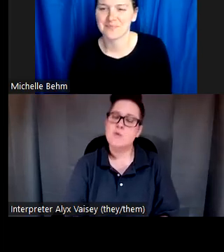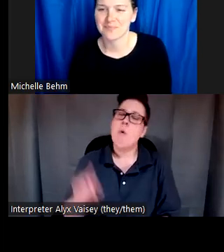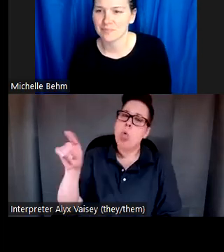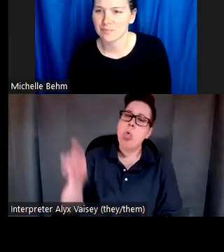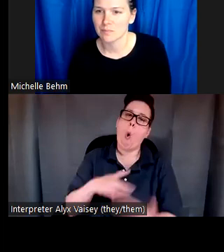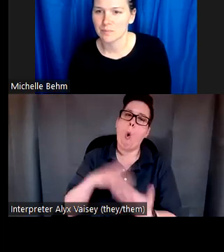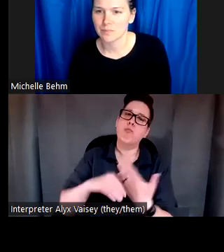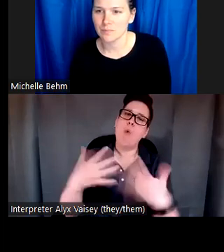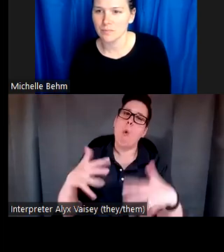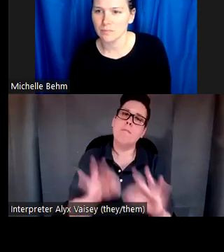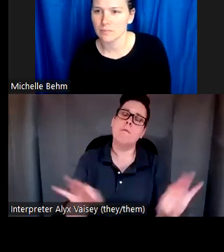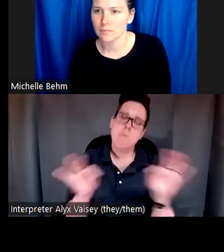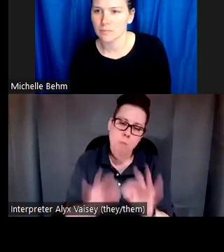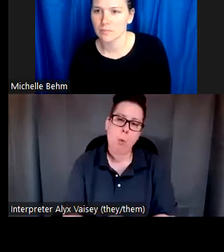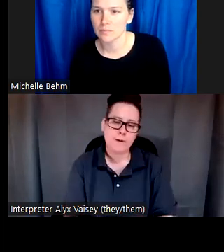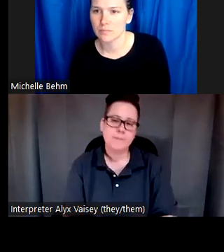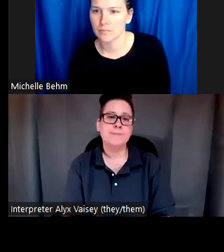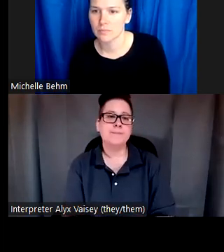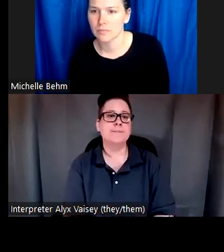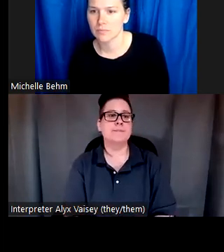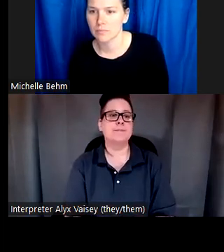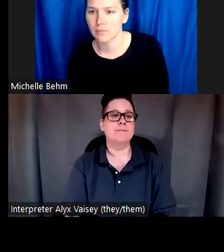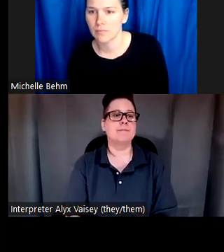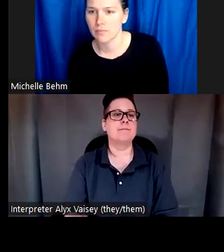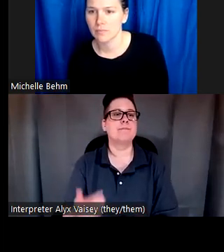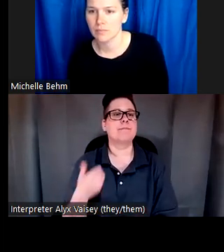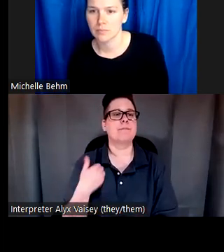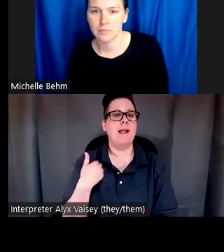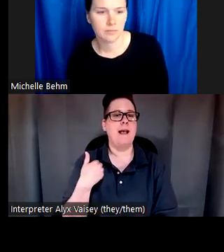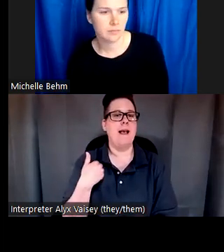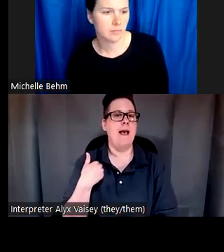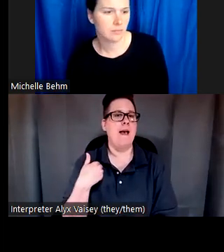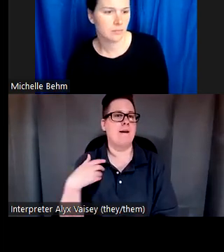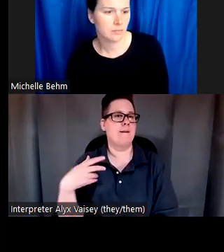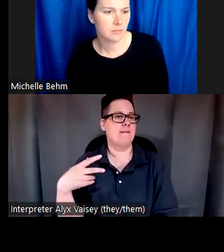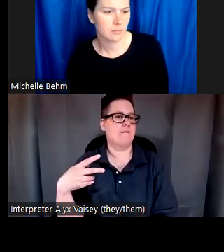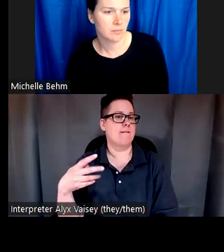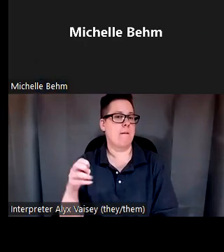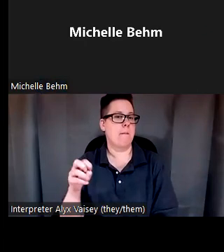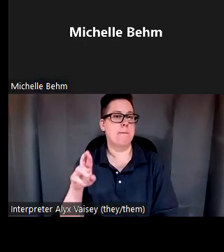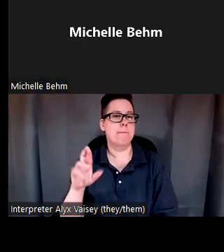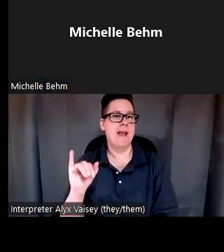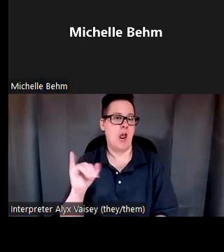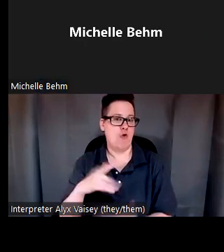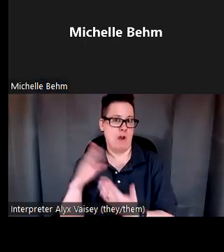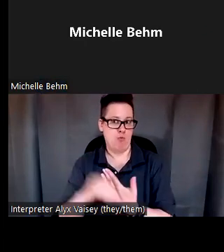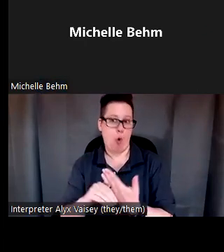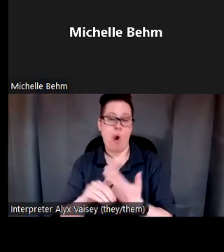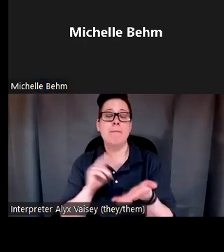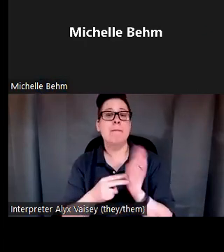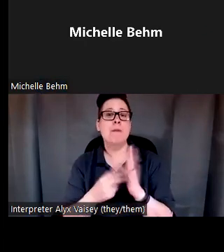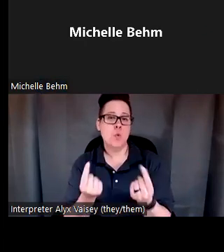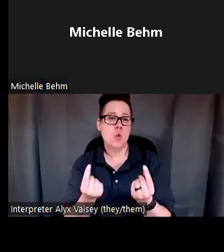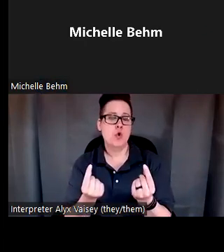We have the PARI program, which is where they can go to any police. Well, there's